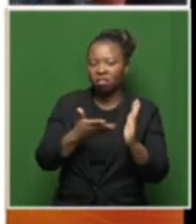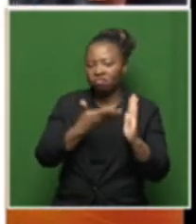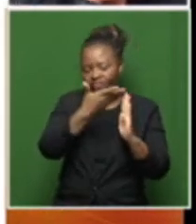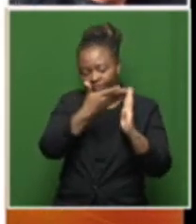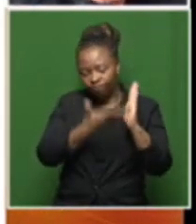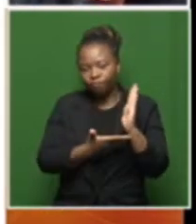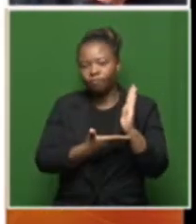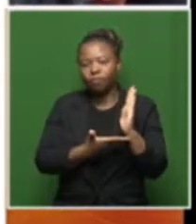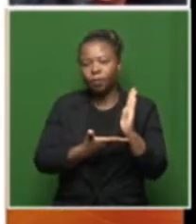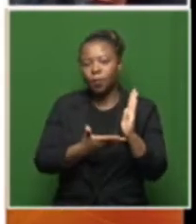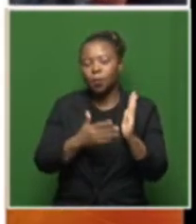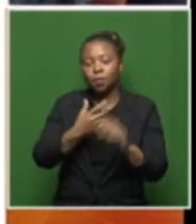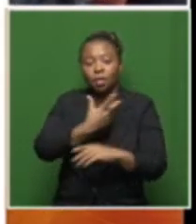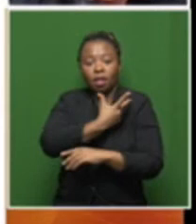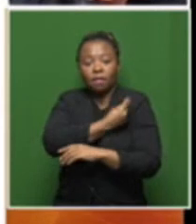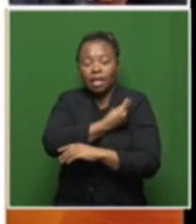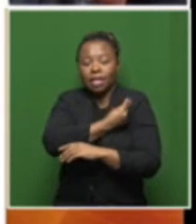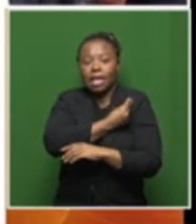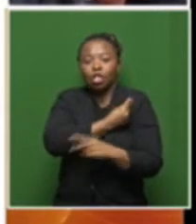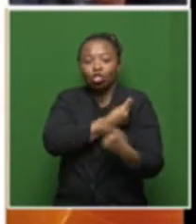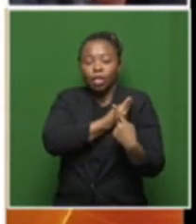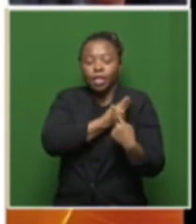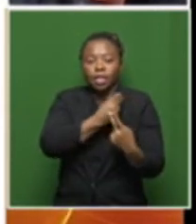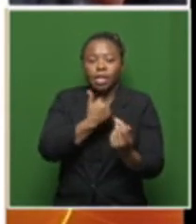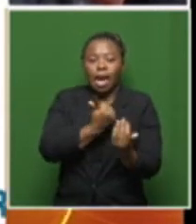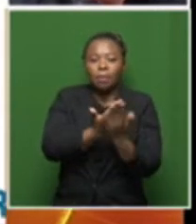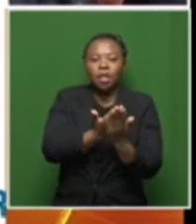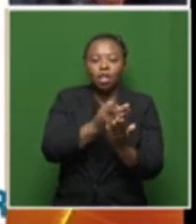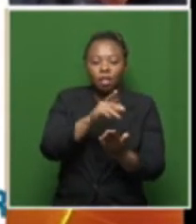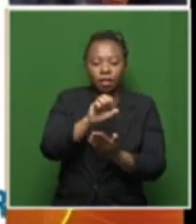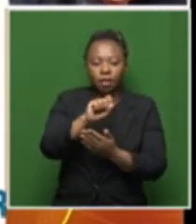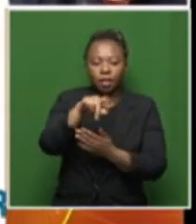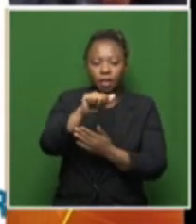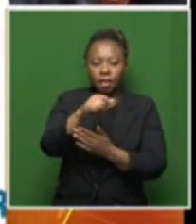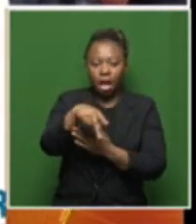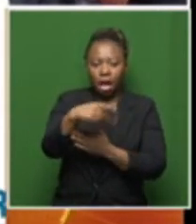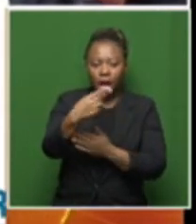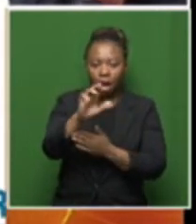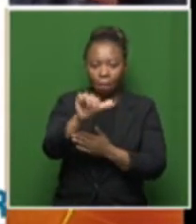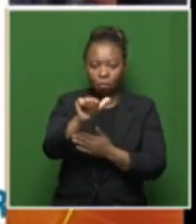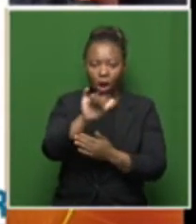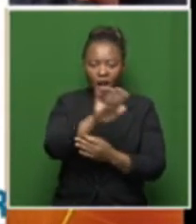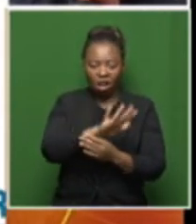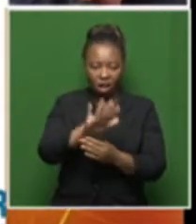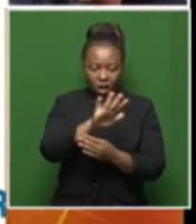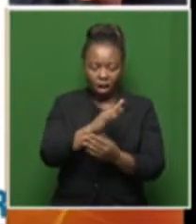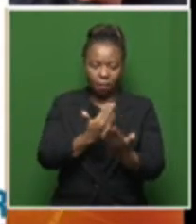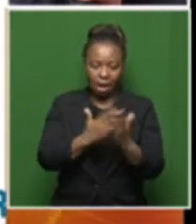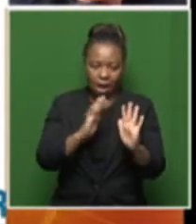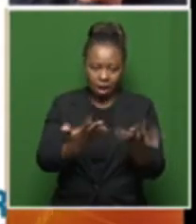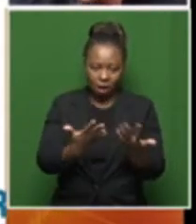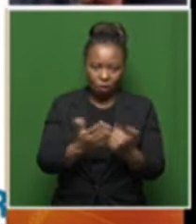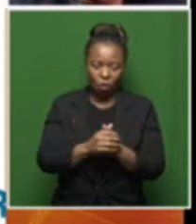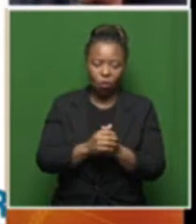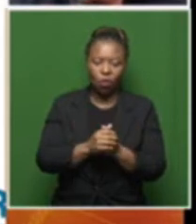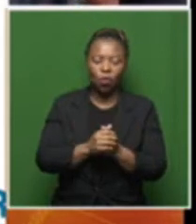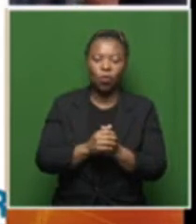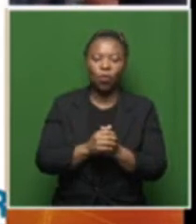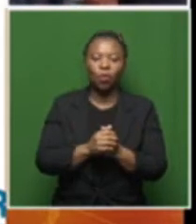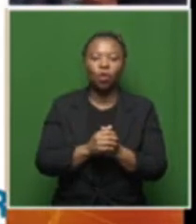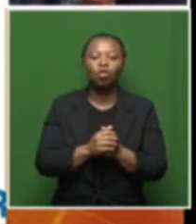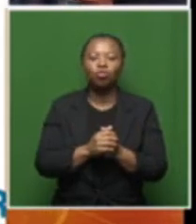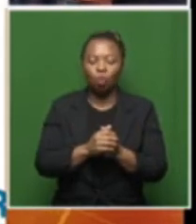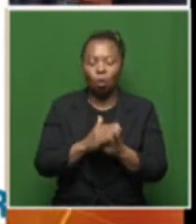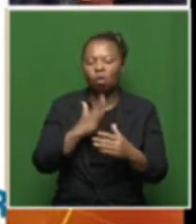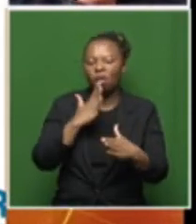current status of the vaccine applications within SAPRA. I'll also share some of a lot